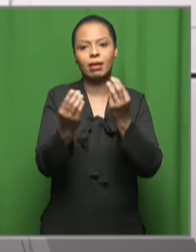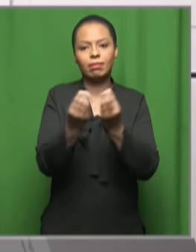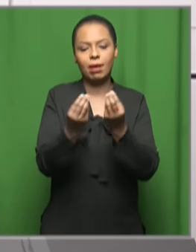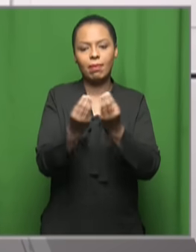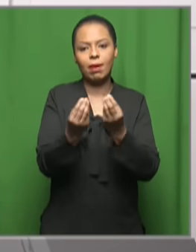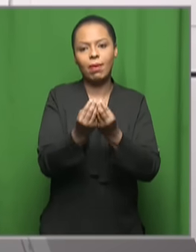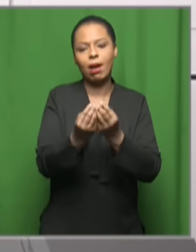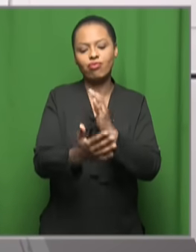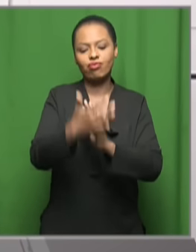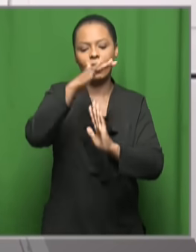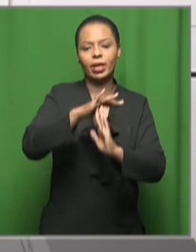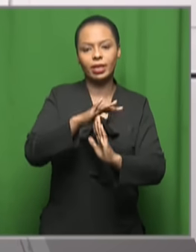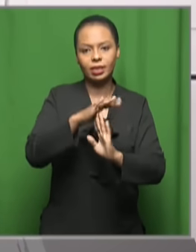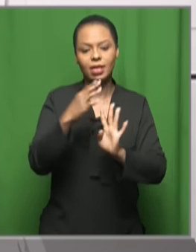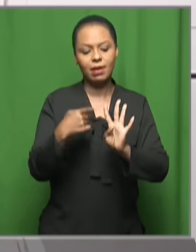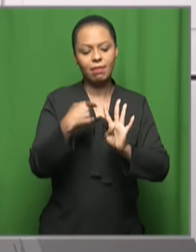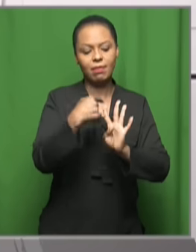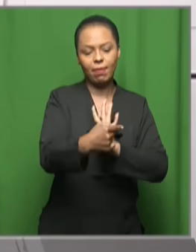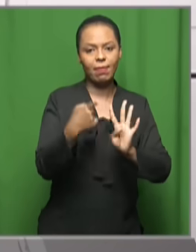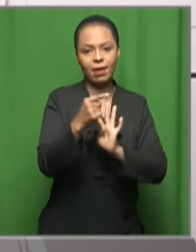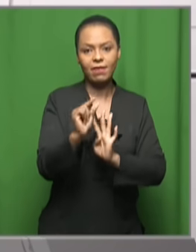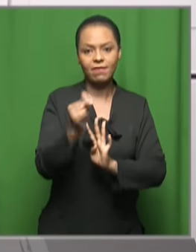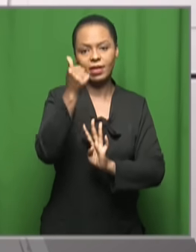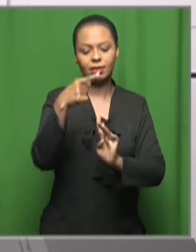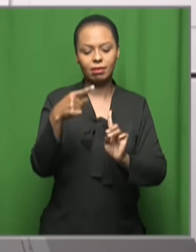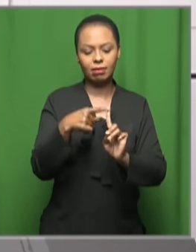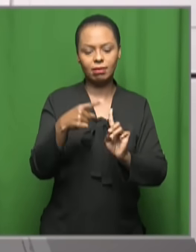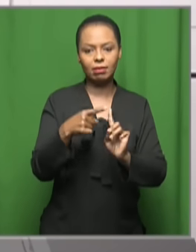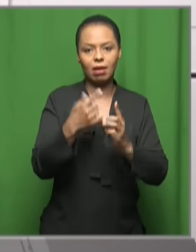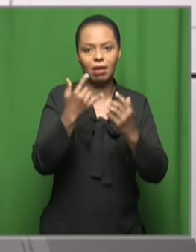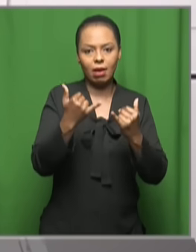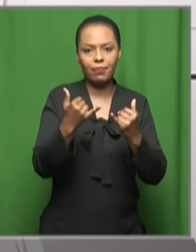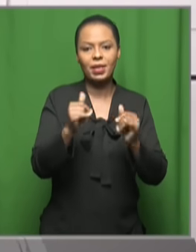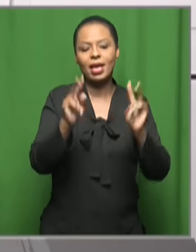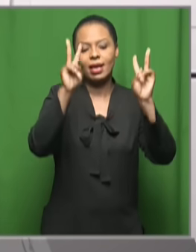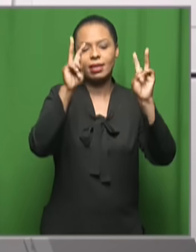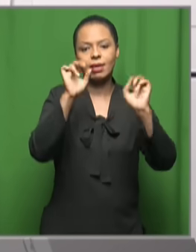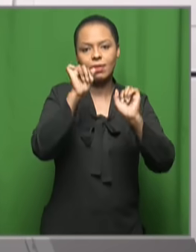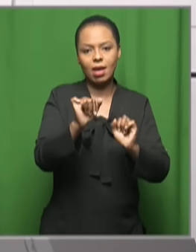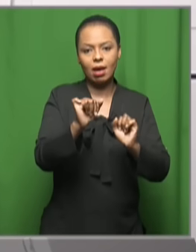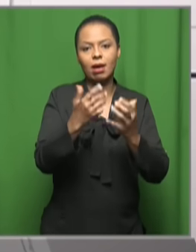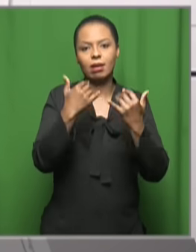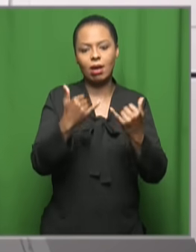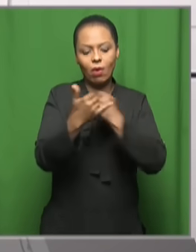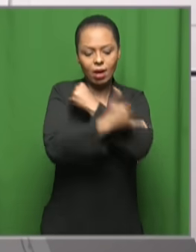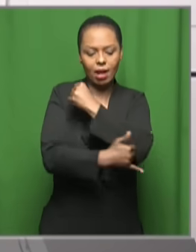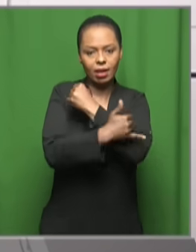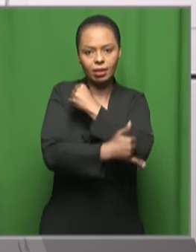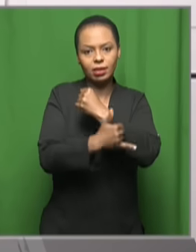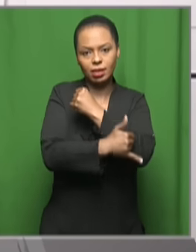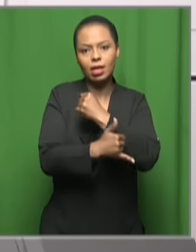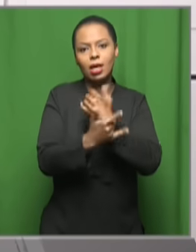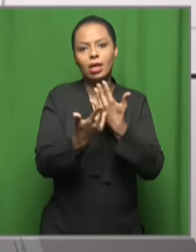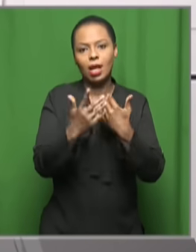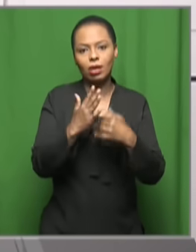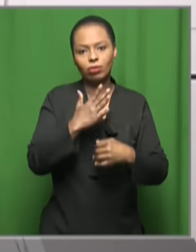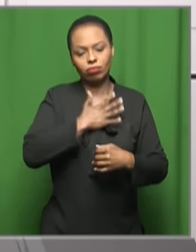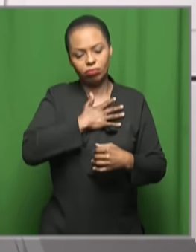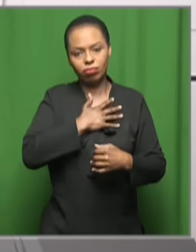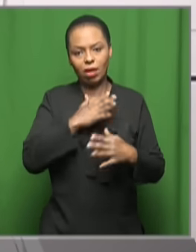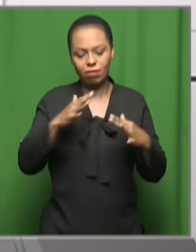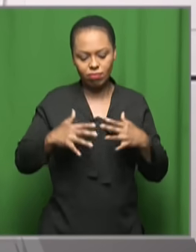one, and I think it links in very well with the country's theme of solidarity, equality, sustainability, and that's the promoting